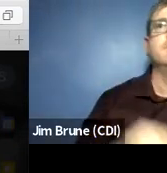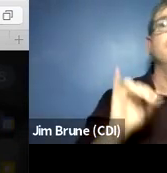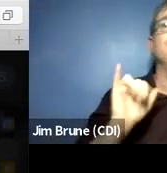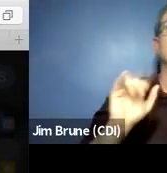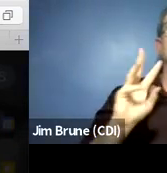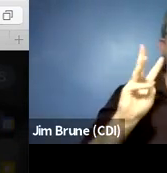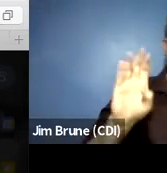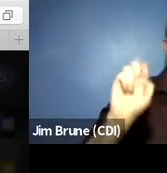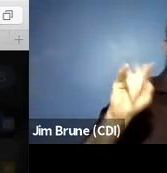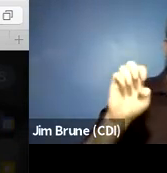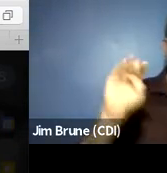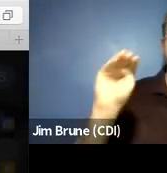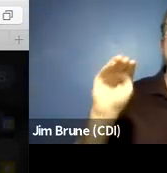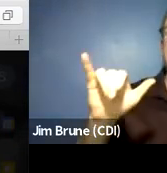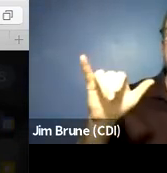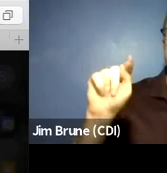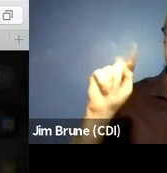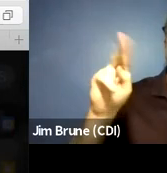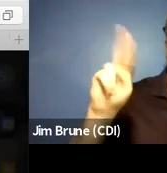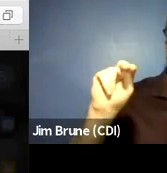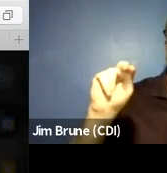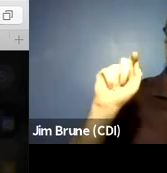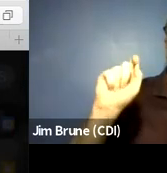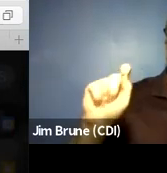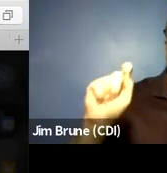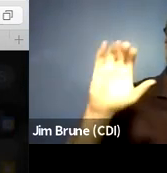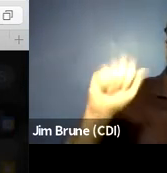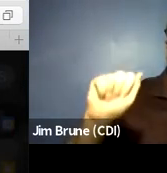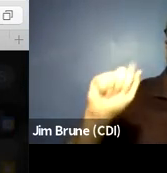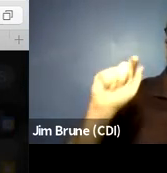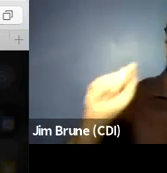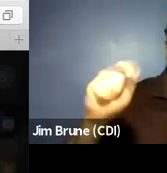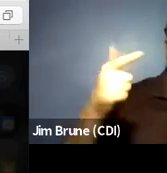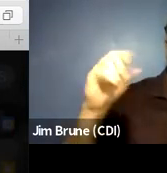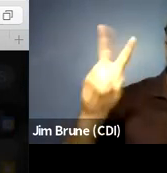to all the clinics that are giving vaccine.